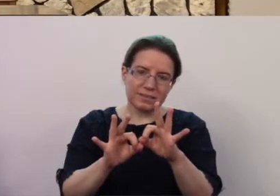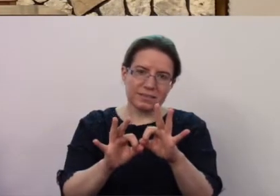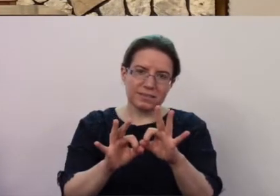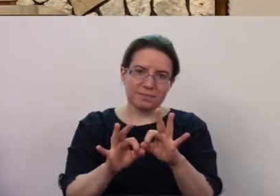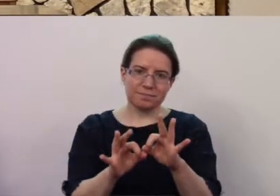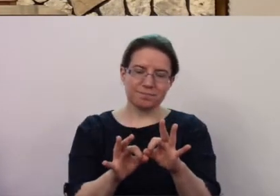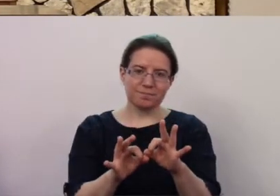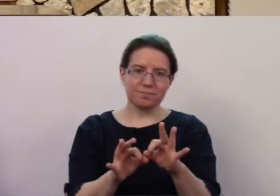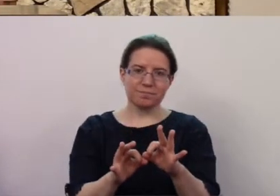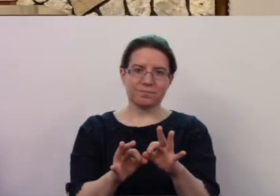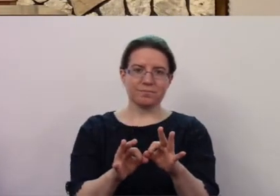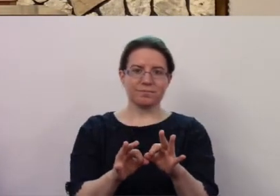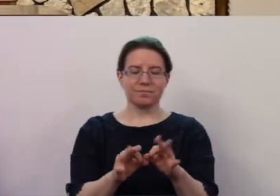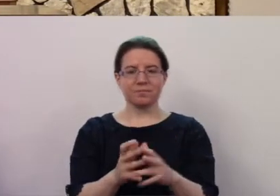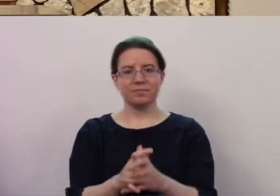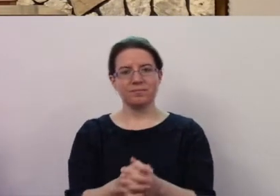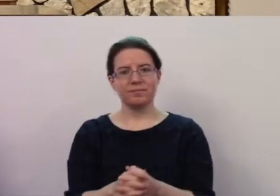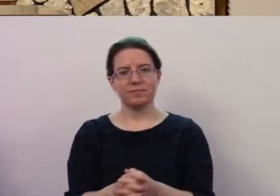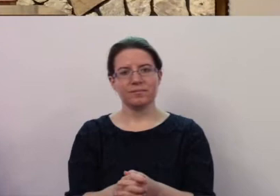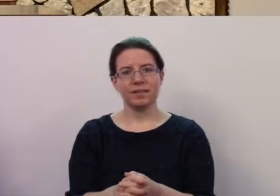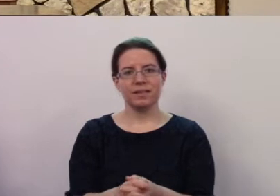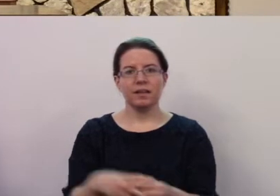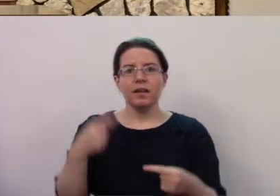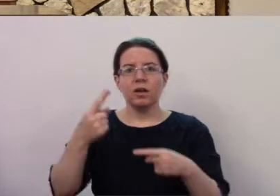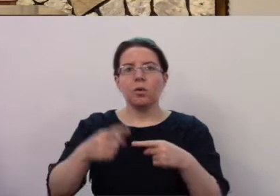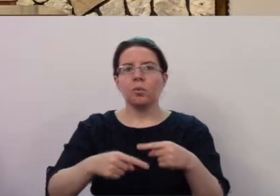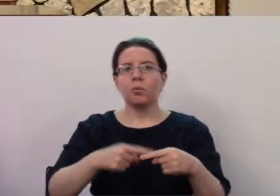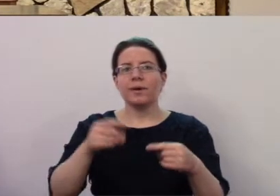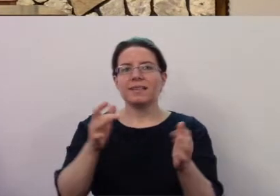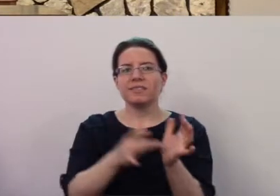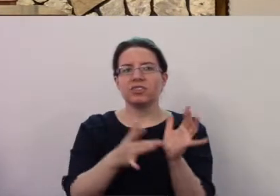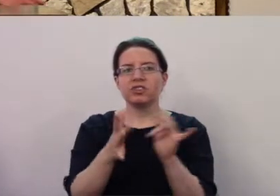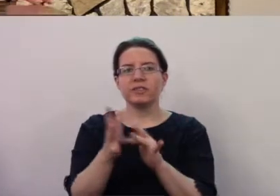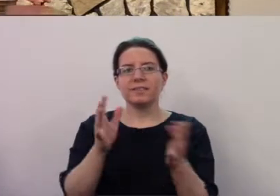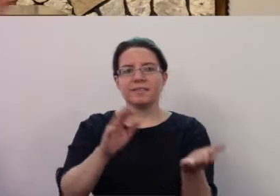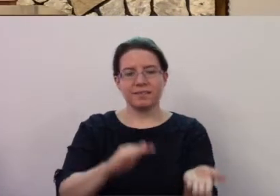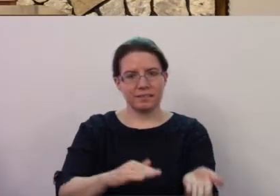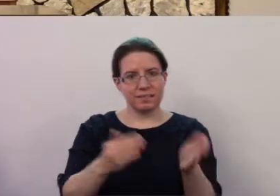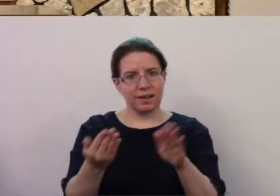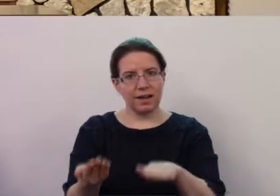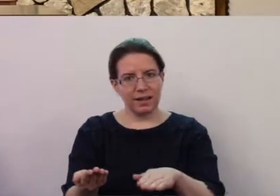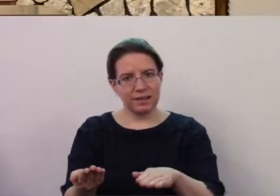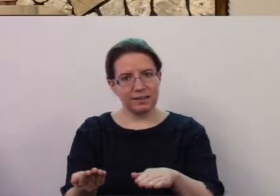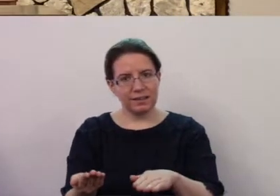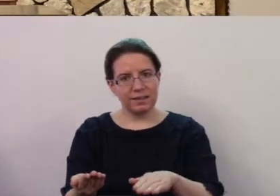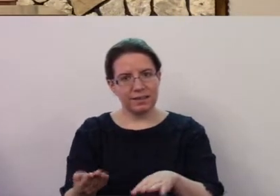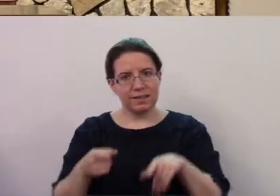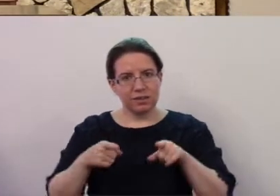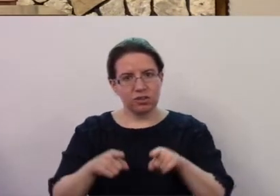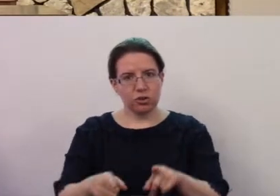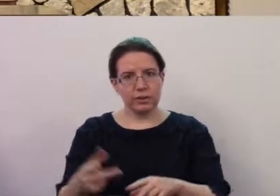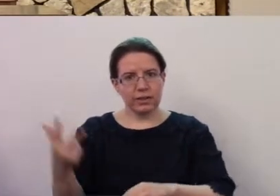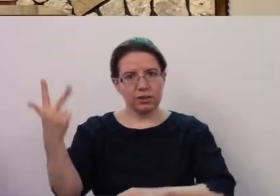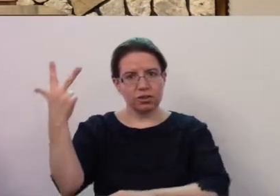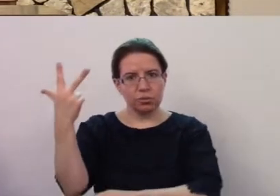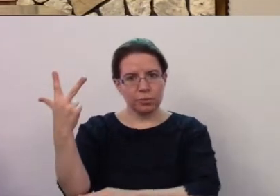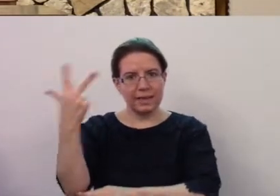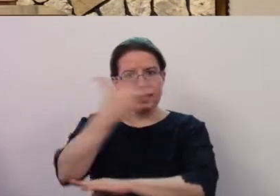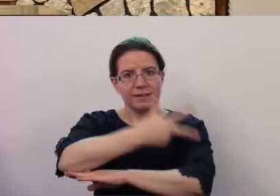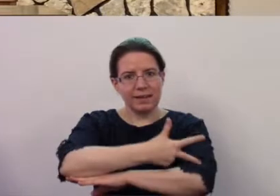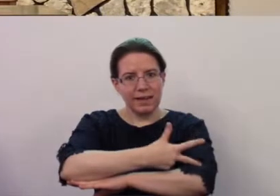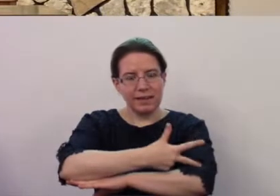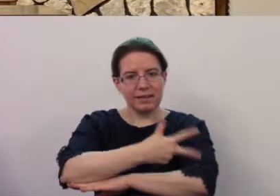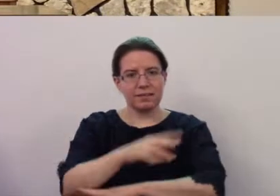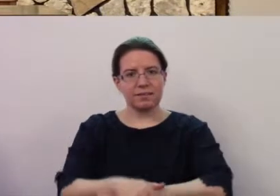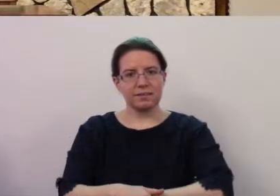right. The first 3 days after Jesus died, and they felt God forsaken, and they felt, you know, like we thought this was the